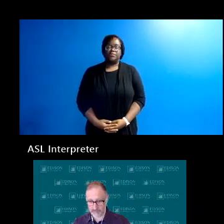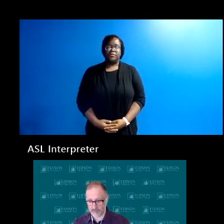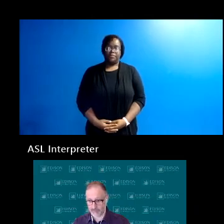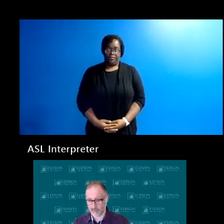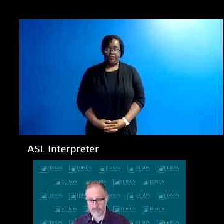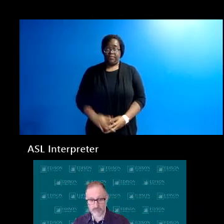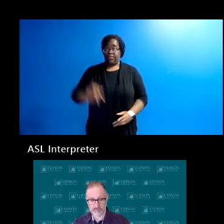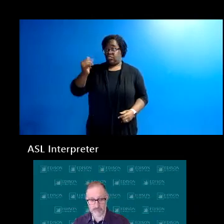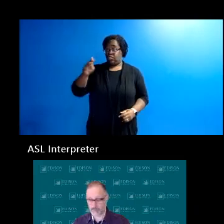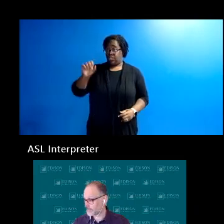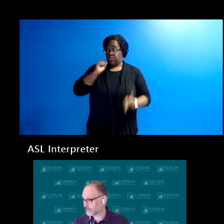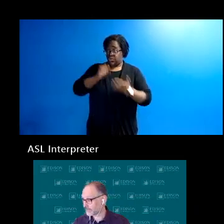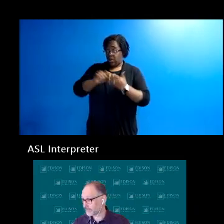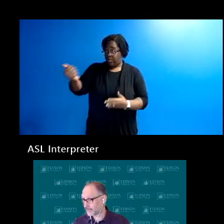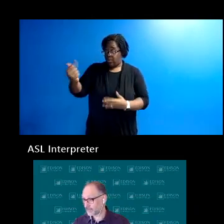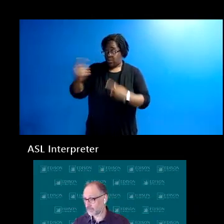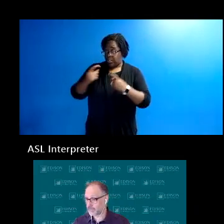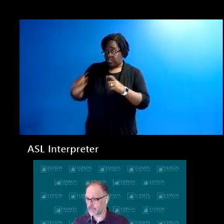James, any other ones that have come through?